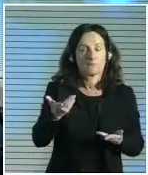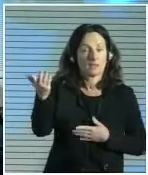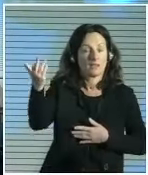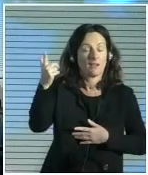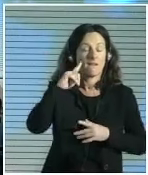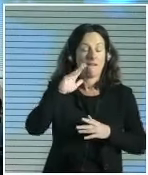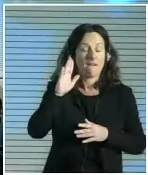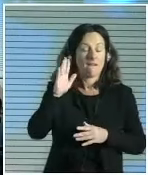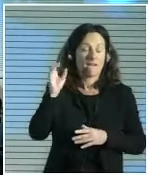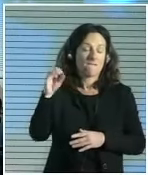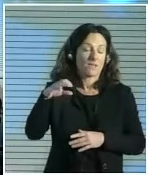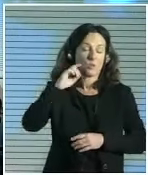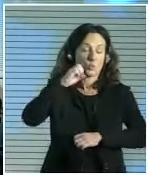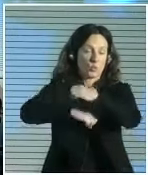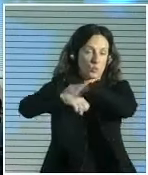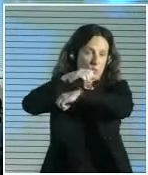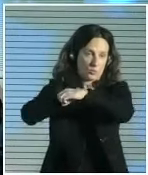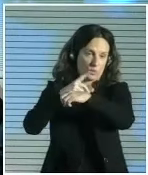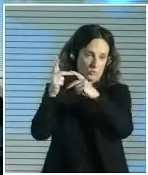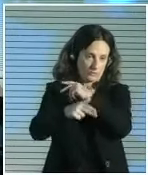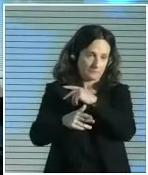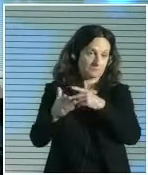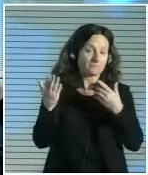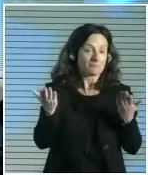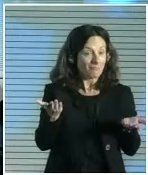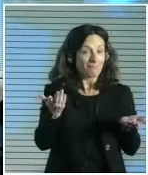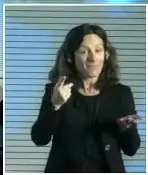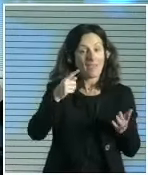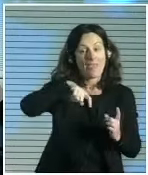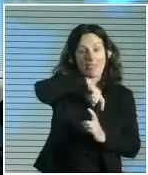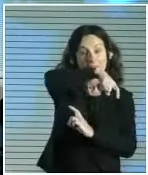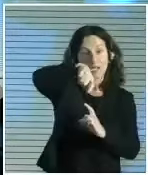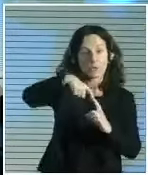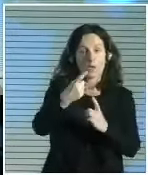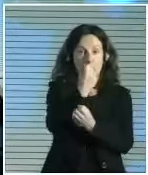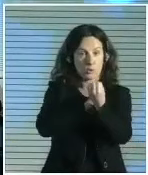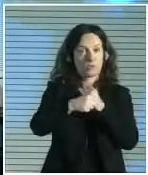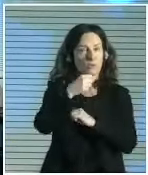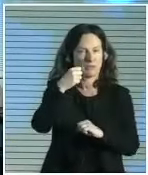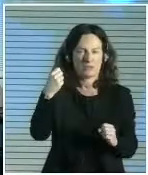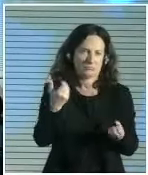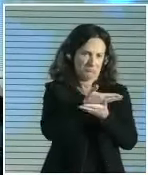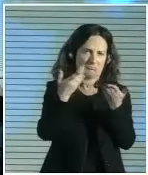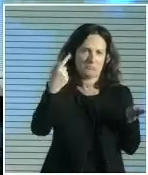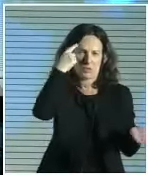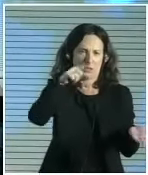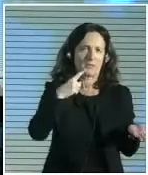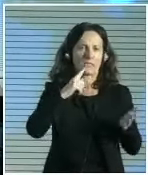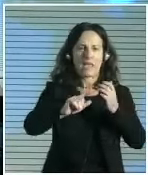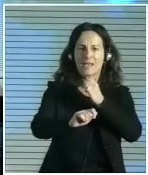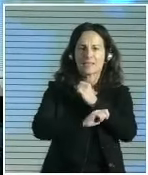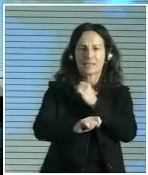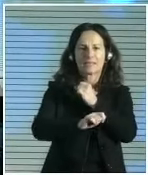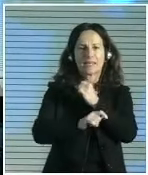circularity, as you all know, is a very powerful strategy for climate action. And this leads me to our next